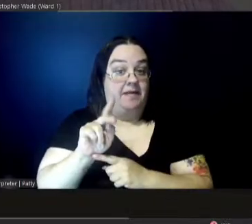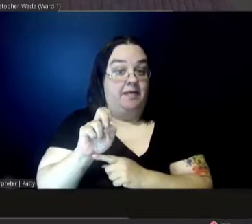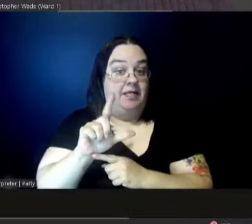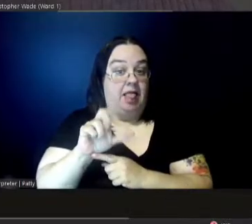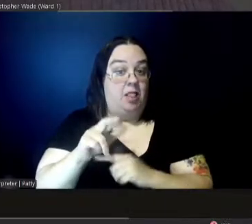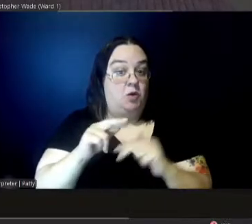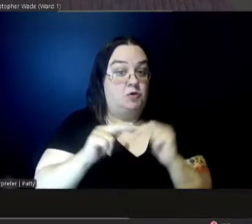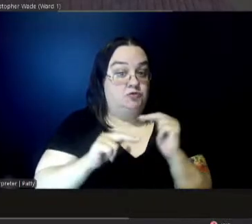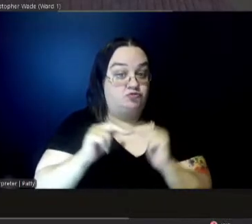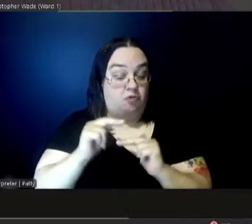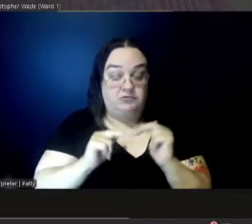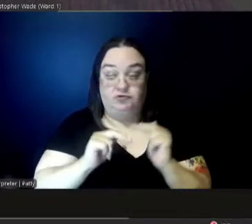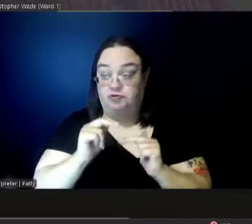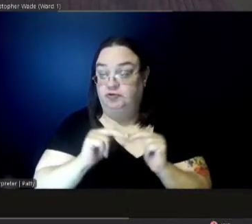on the Ely building.